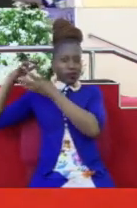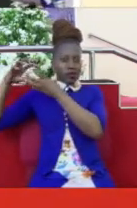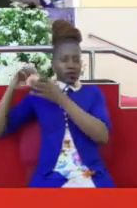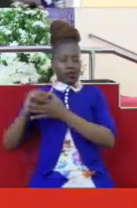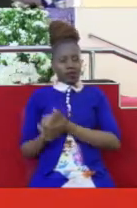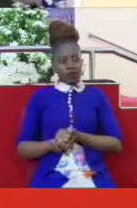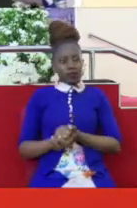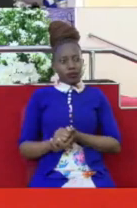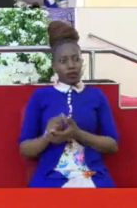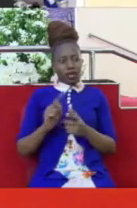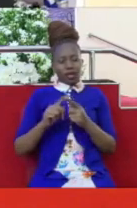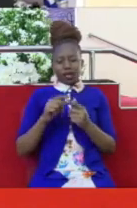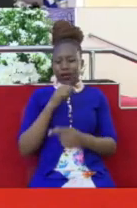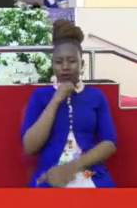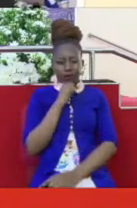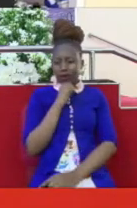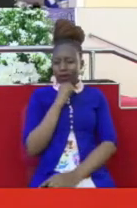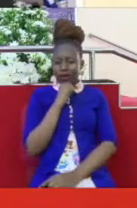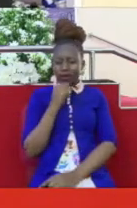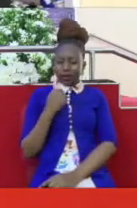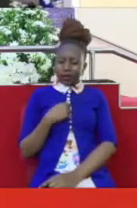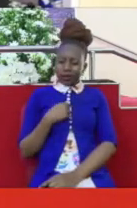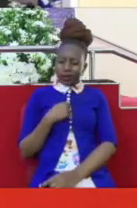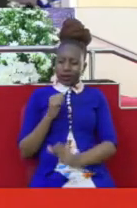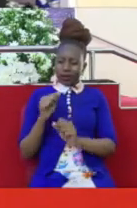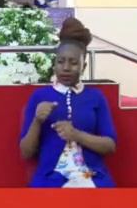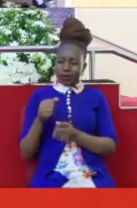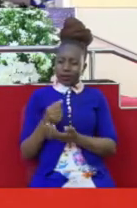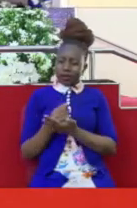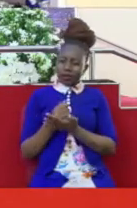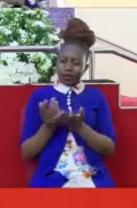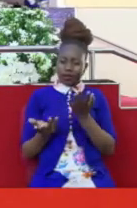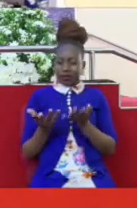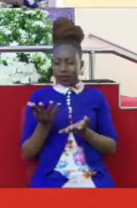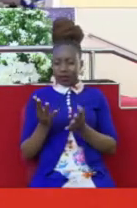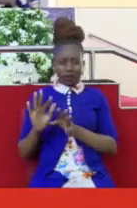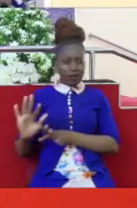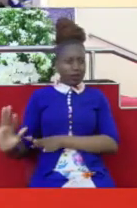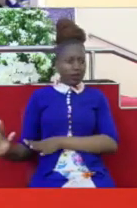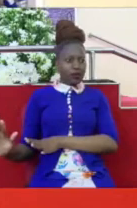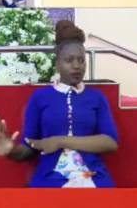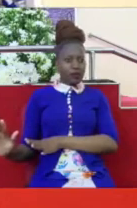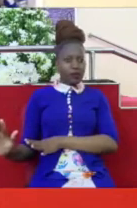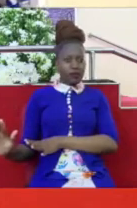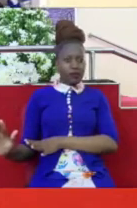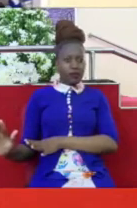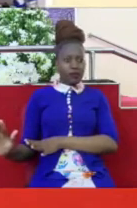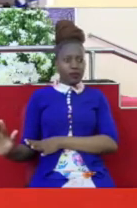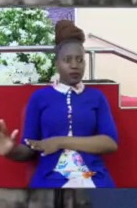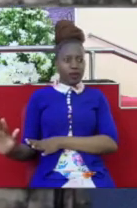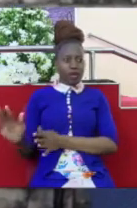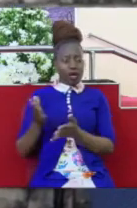should you help or should you not help, na unaanza kuwaza nisaidie ama nisisaidie. And many times the complication will stop you from doing anything. Na hiyo mambo